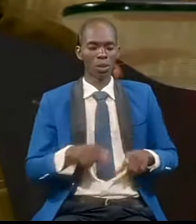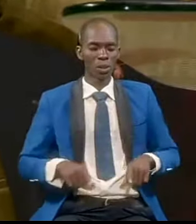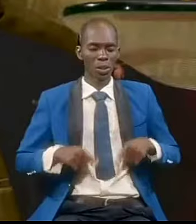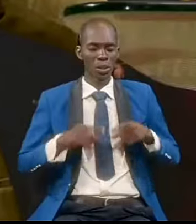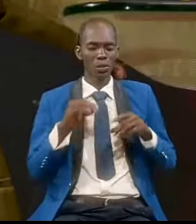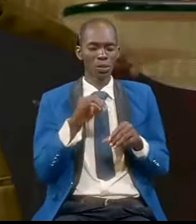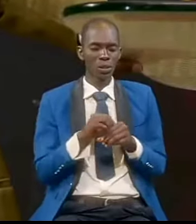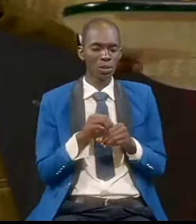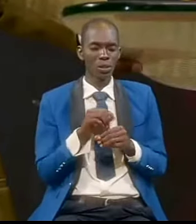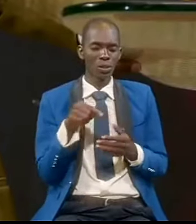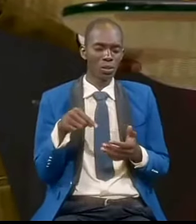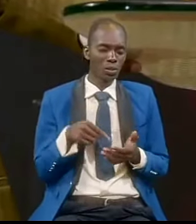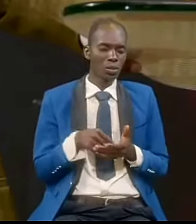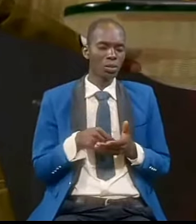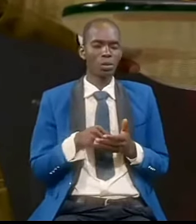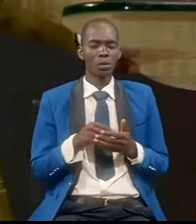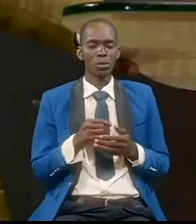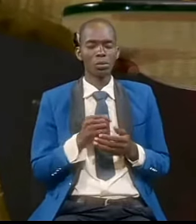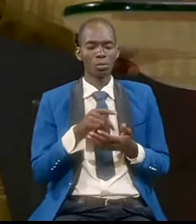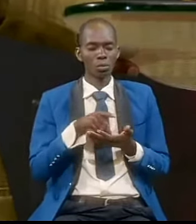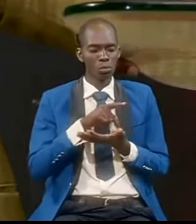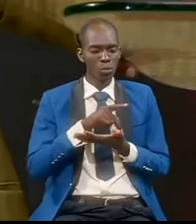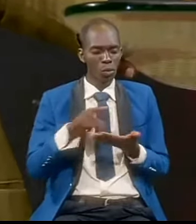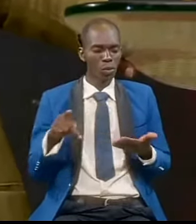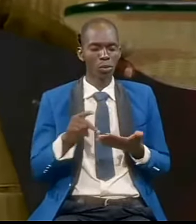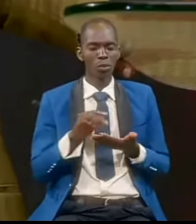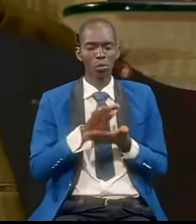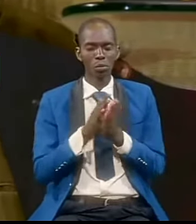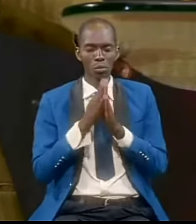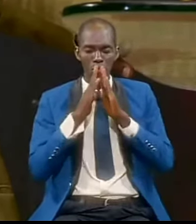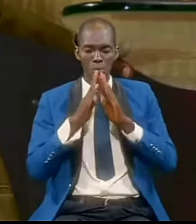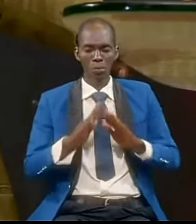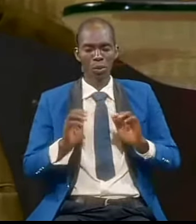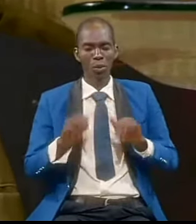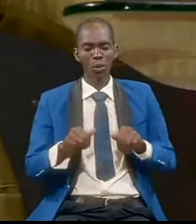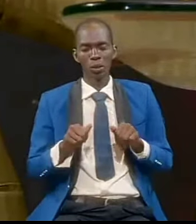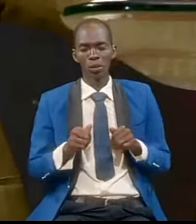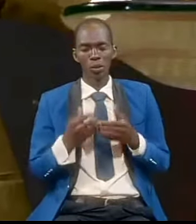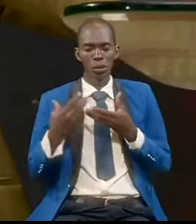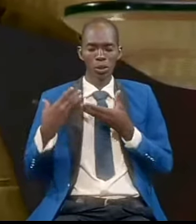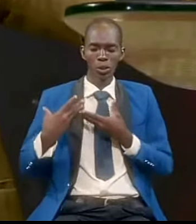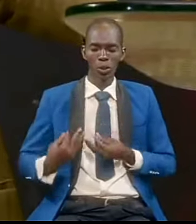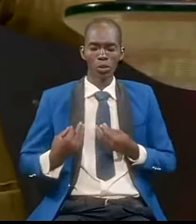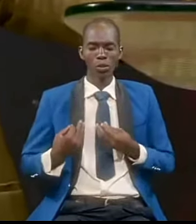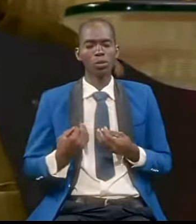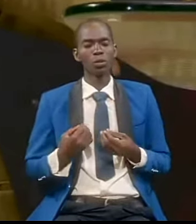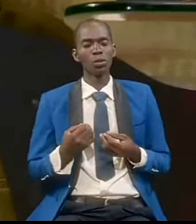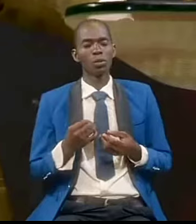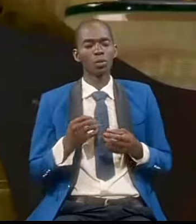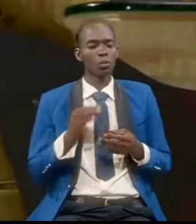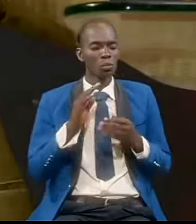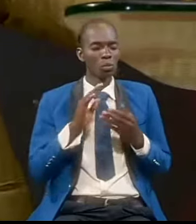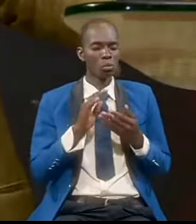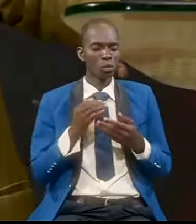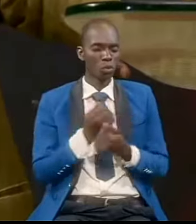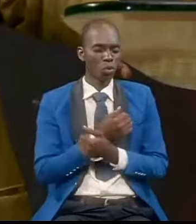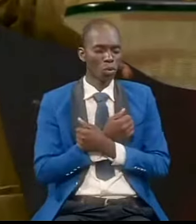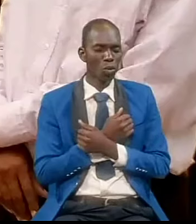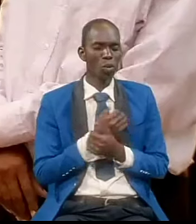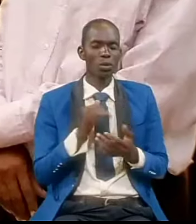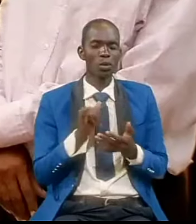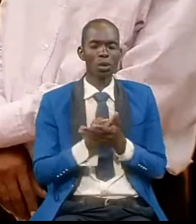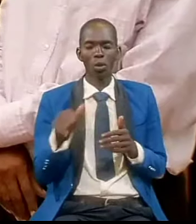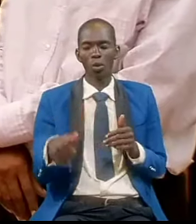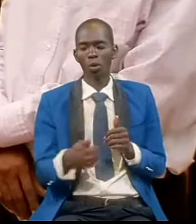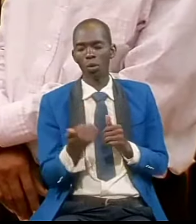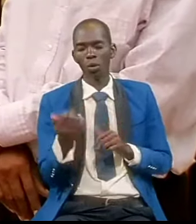pure, peaceable, gentle wisdom, others will want to know the Christ who lives in